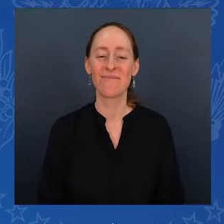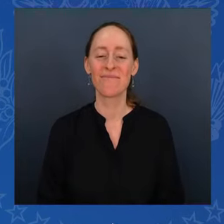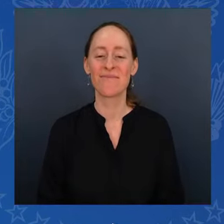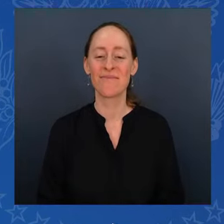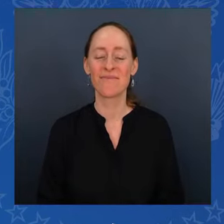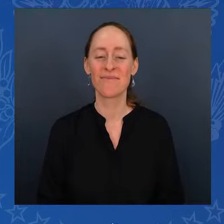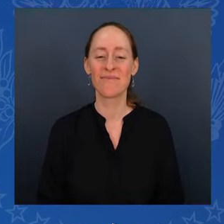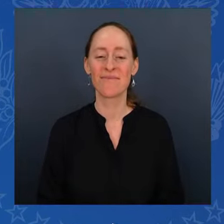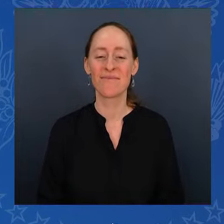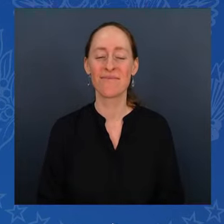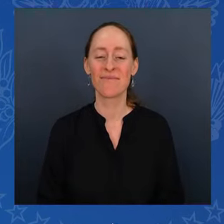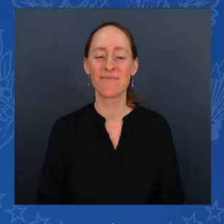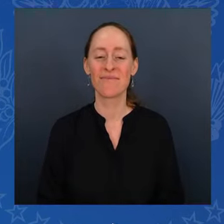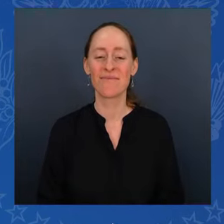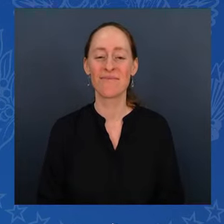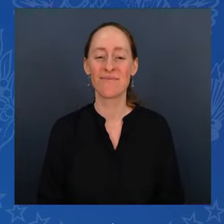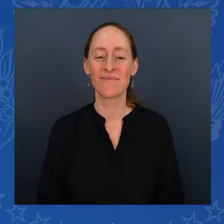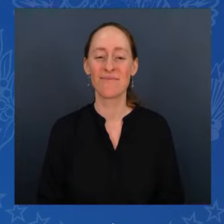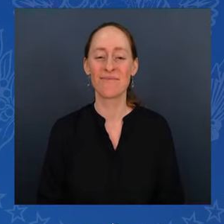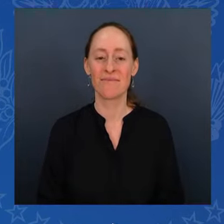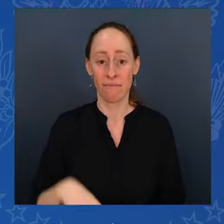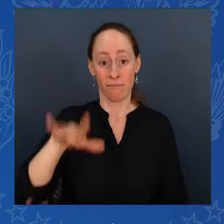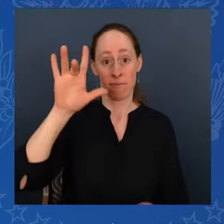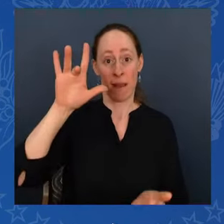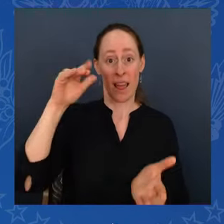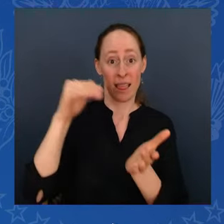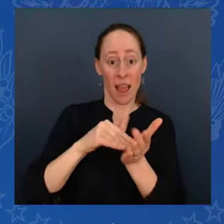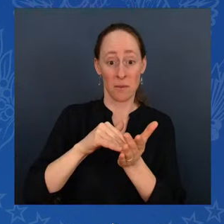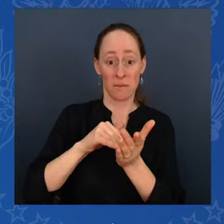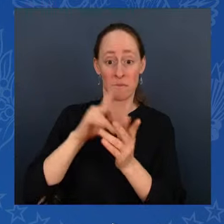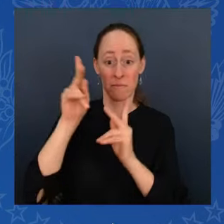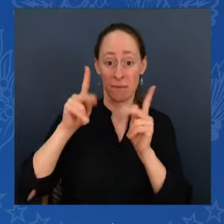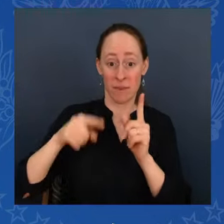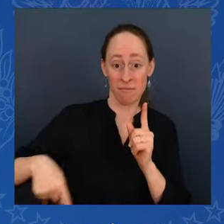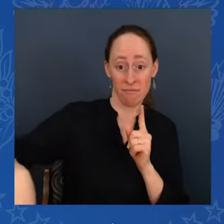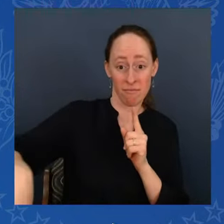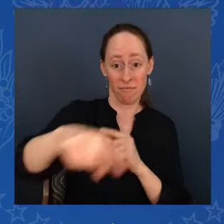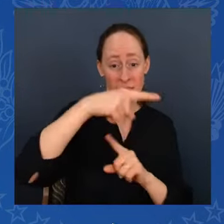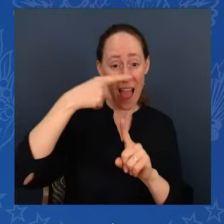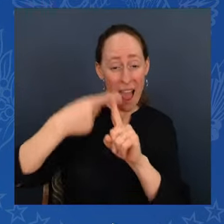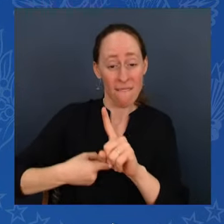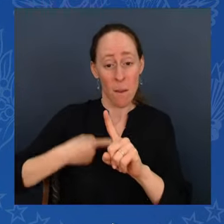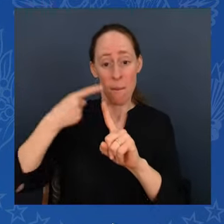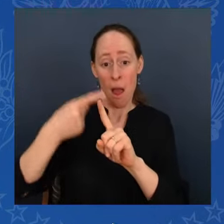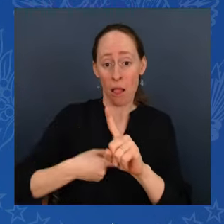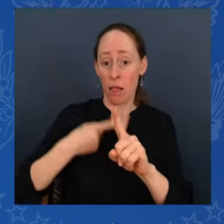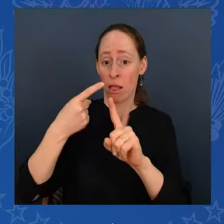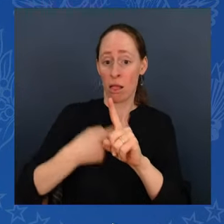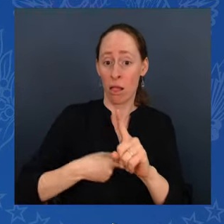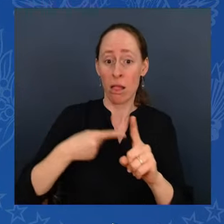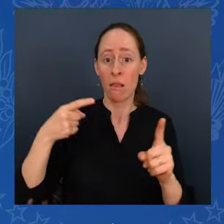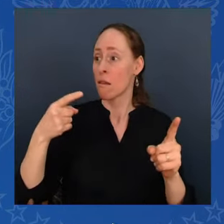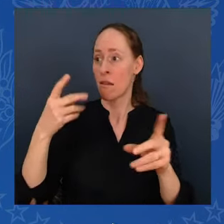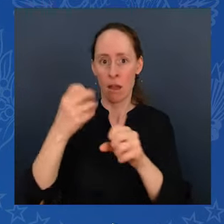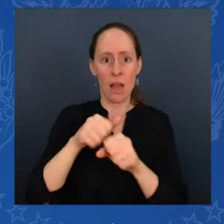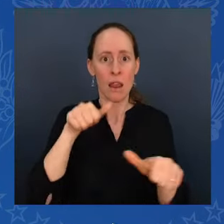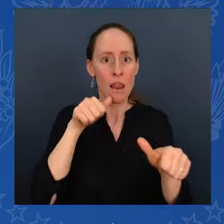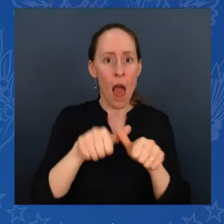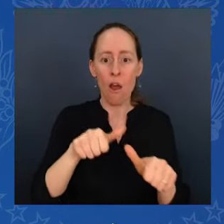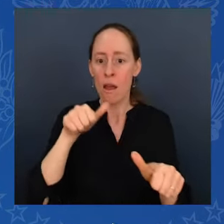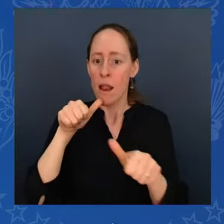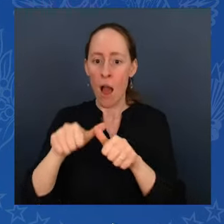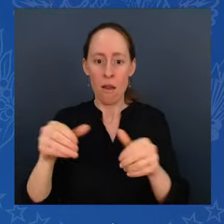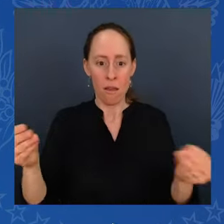25,000 people a month nationwide have been receiving letters from me about their debt they had for 4 years, for all those years, is finally going to